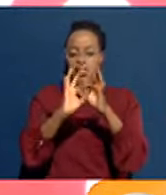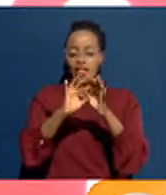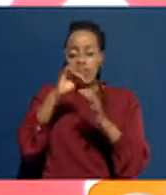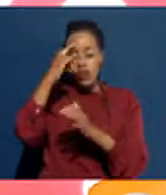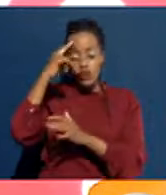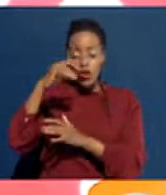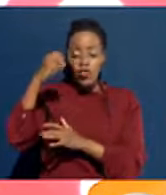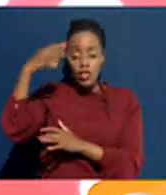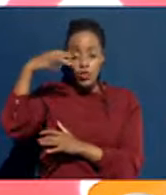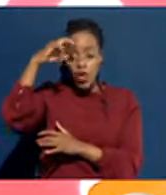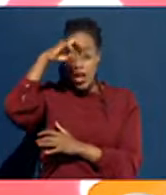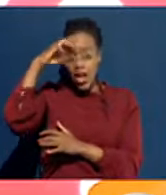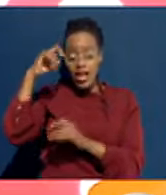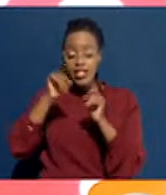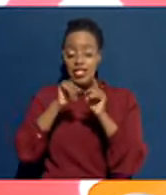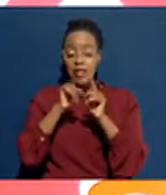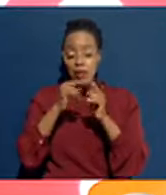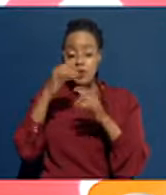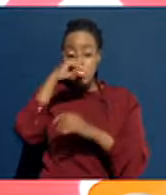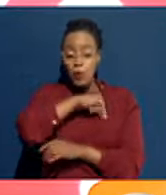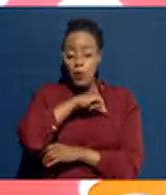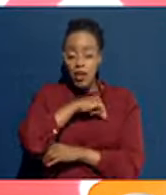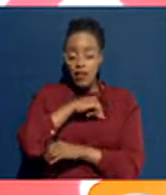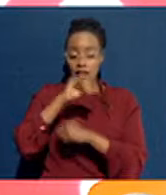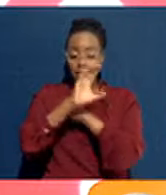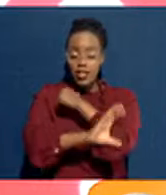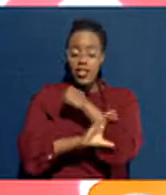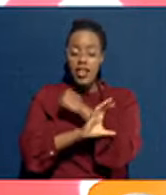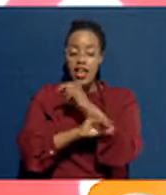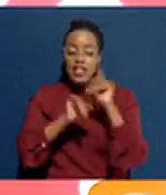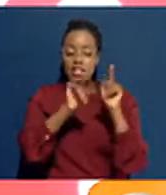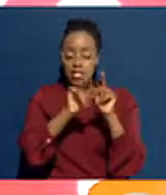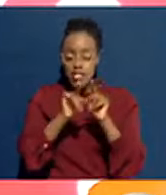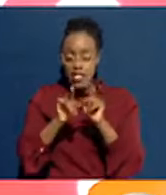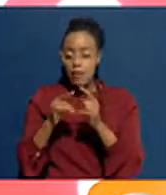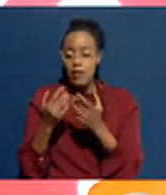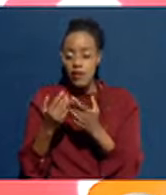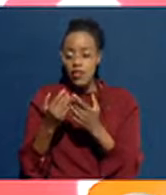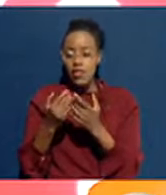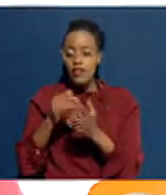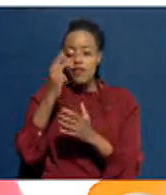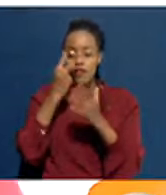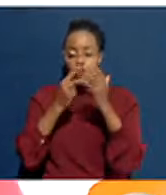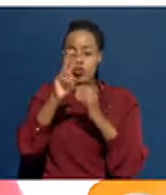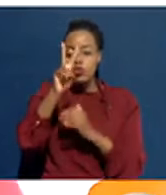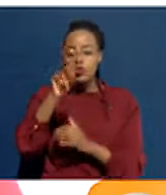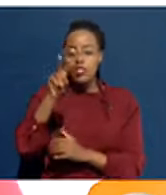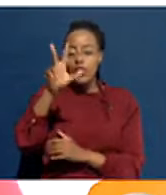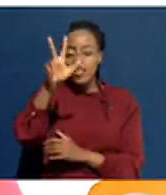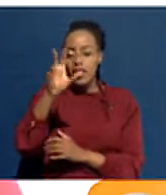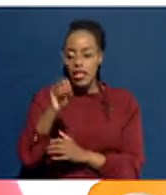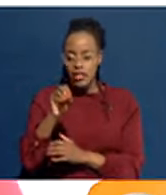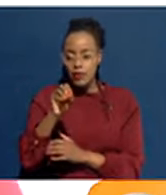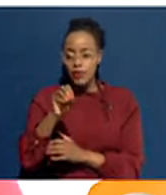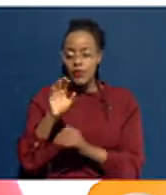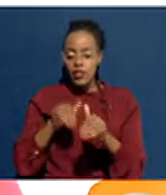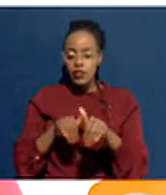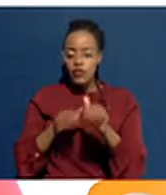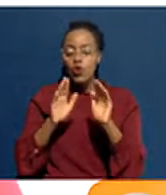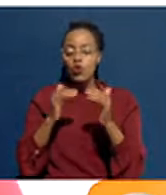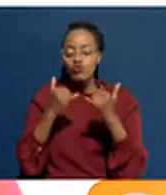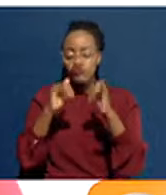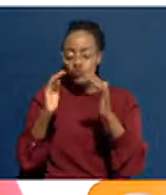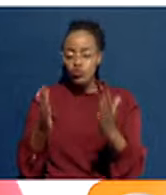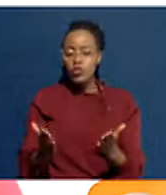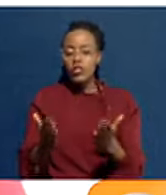Juakali sector to benefit and develop this country as envisioned in the Vision 2030. In our pursuit to